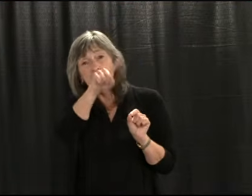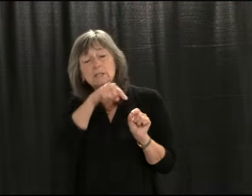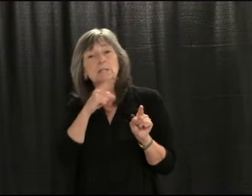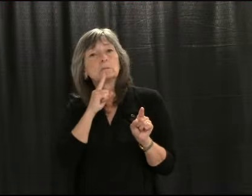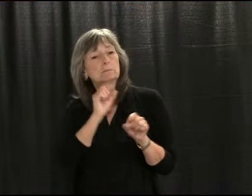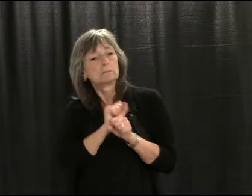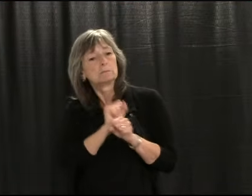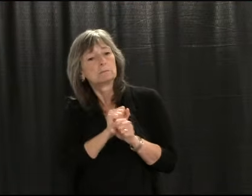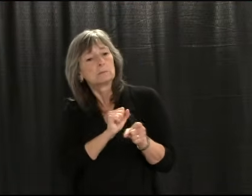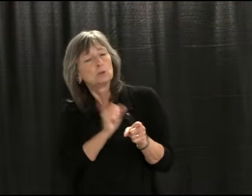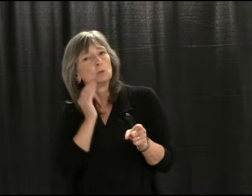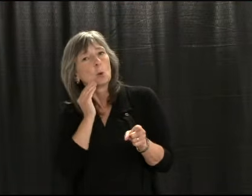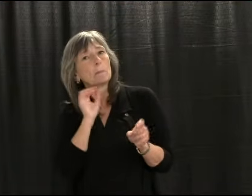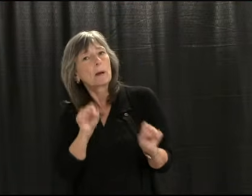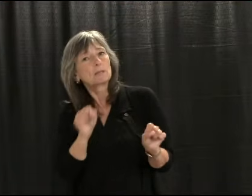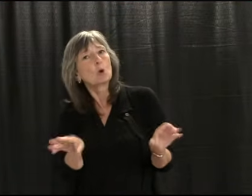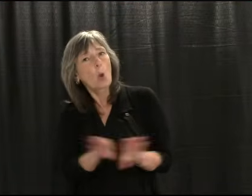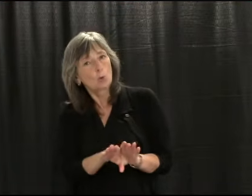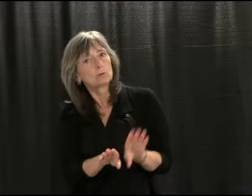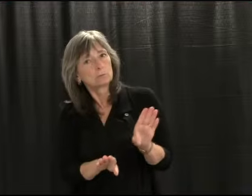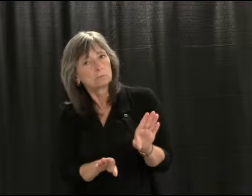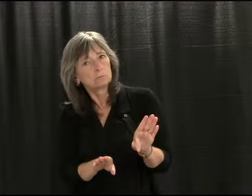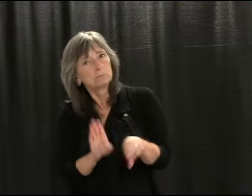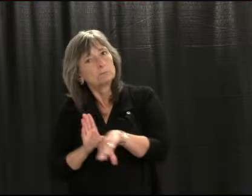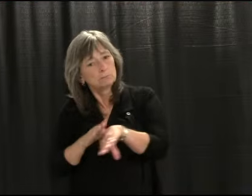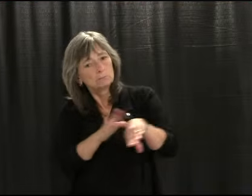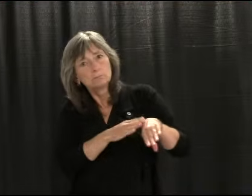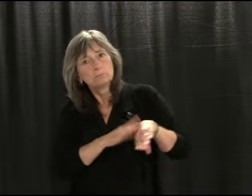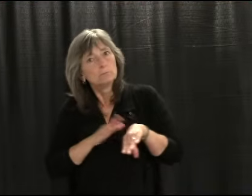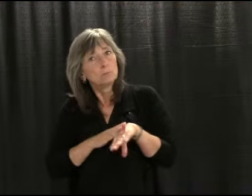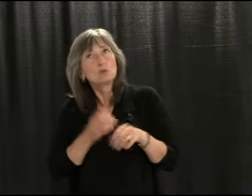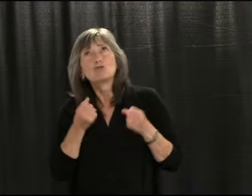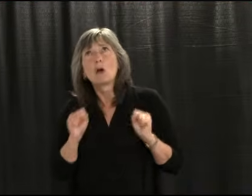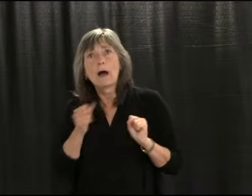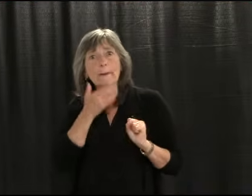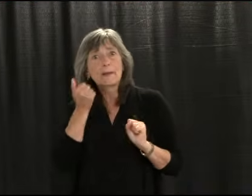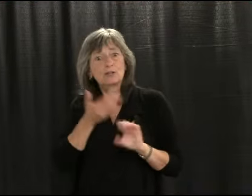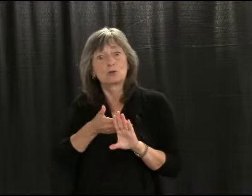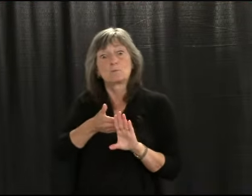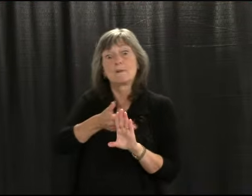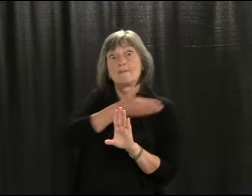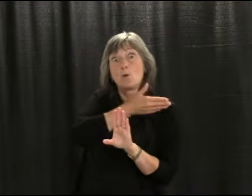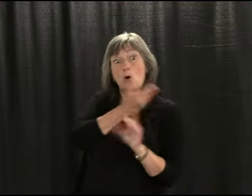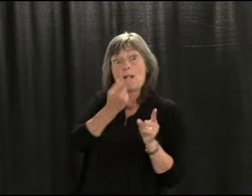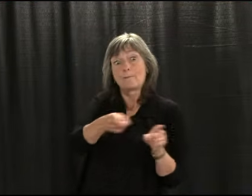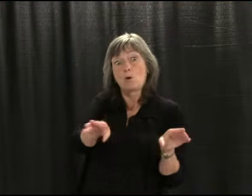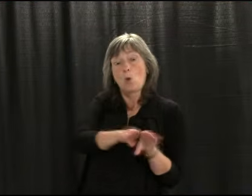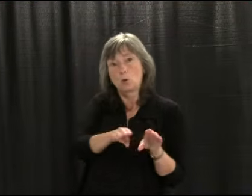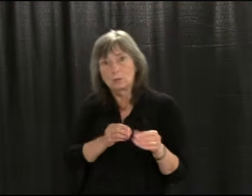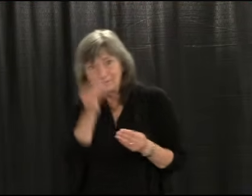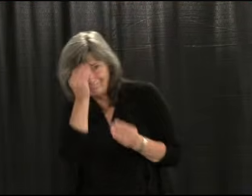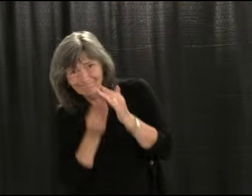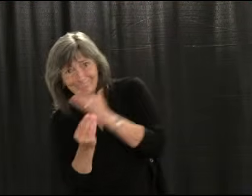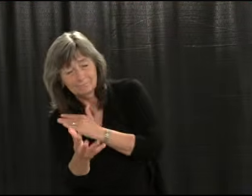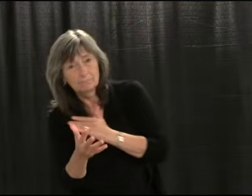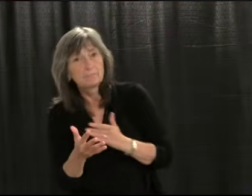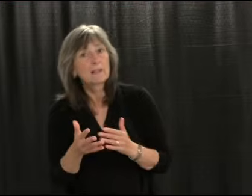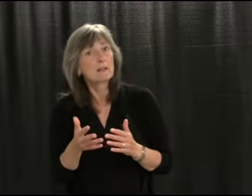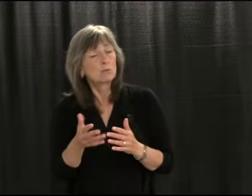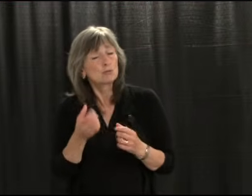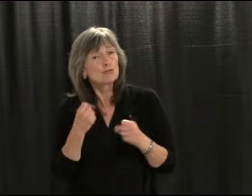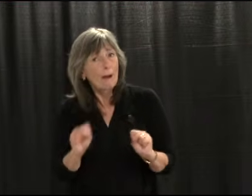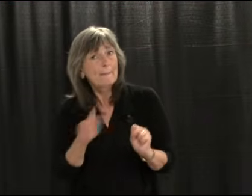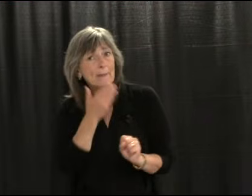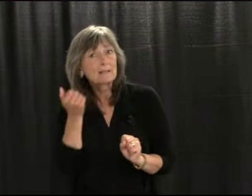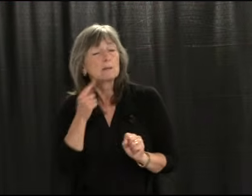the course of the week that that can close. And we will, of course, give as much advance notice as we can to individuals in that area who use that highway. So